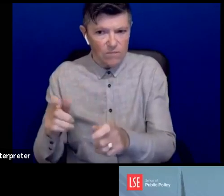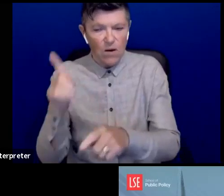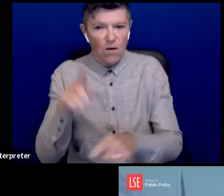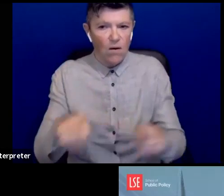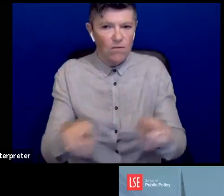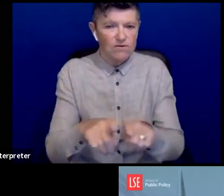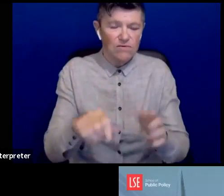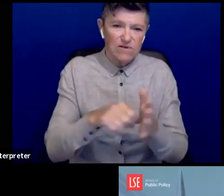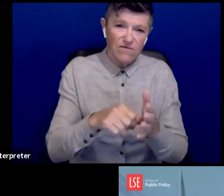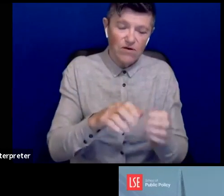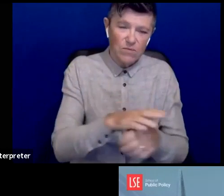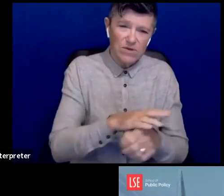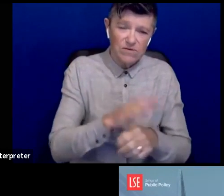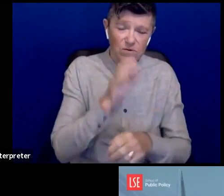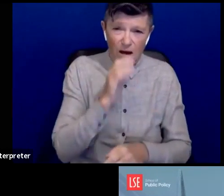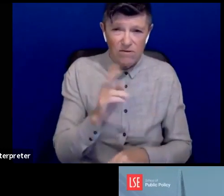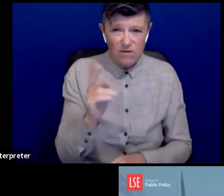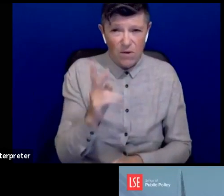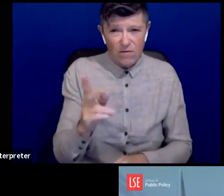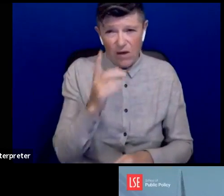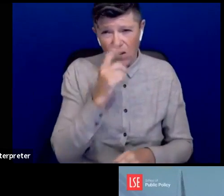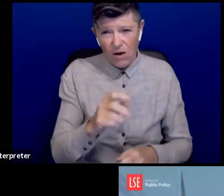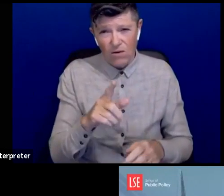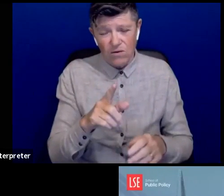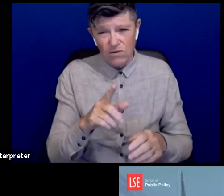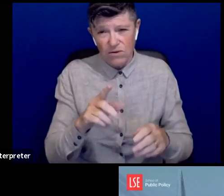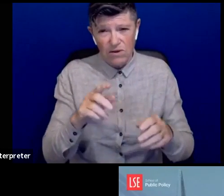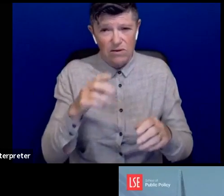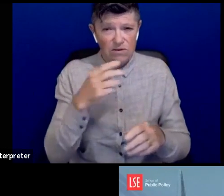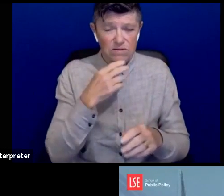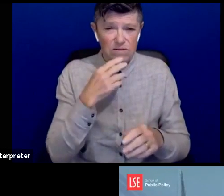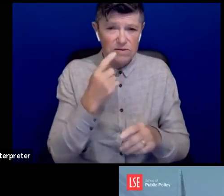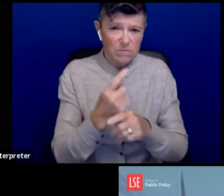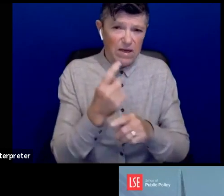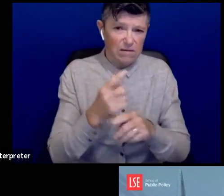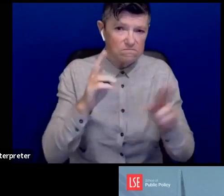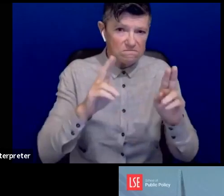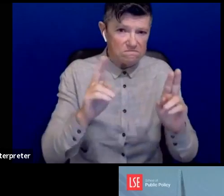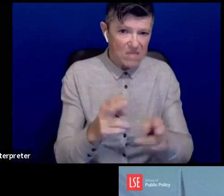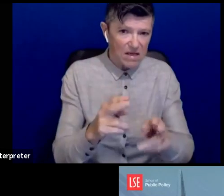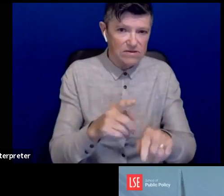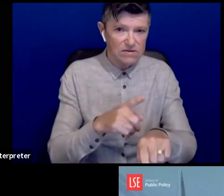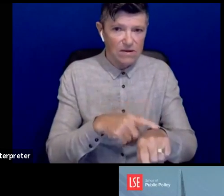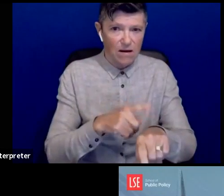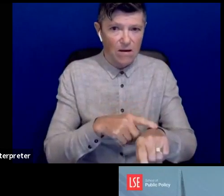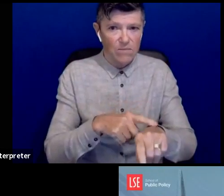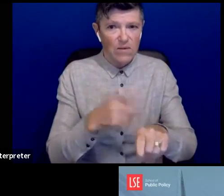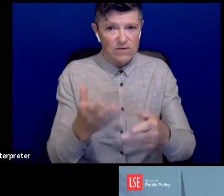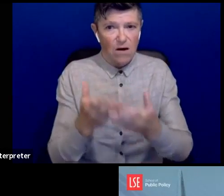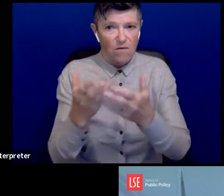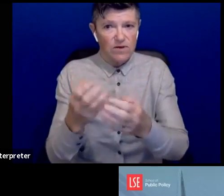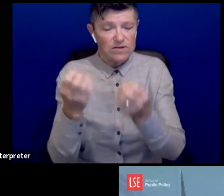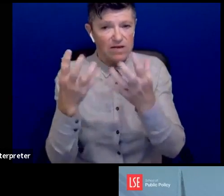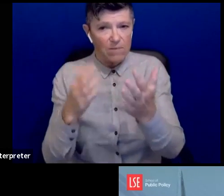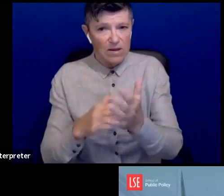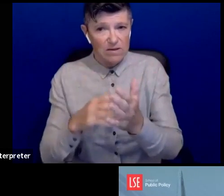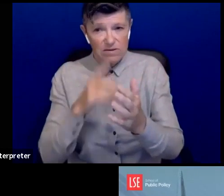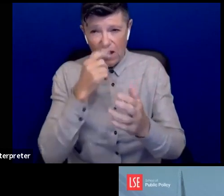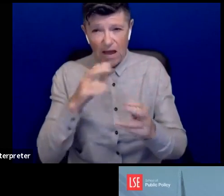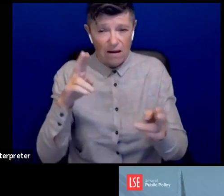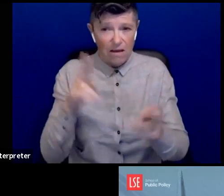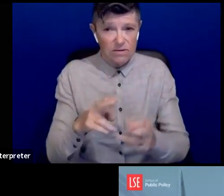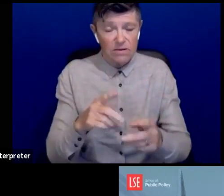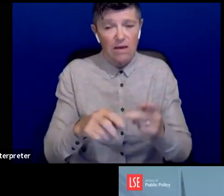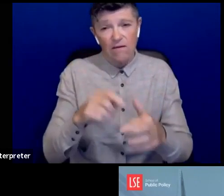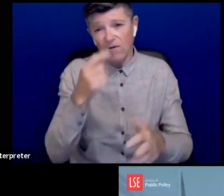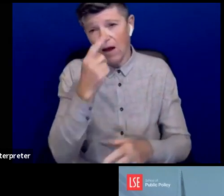them if they could perhaps speak for a little less time than the 10 minutes I had asked them initially, if they can, so that we can have